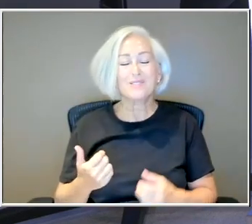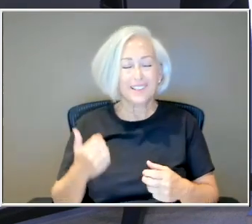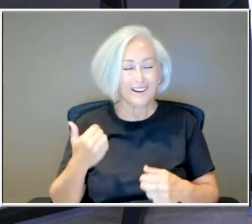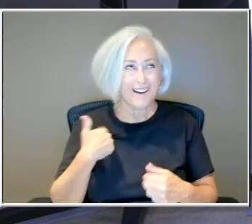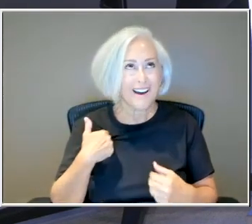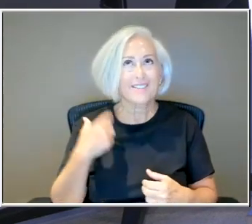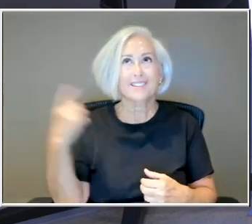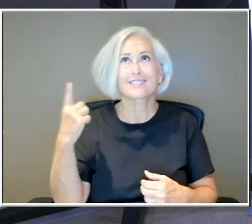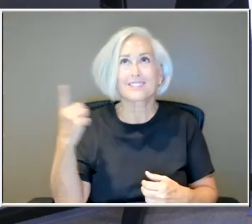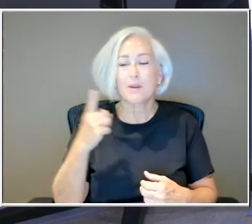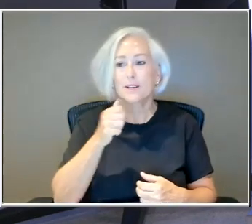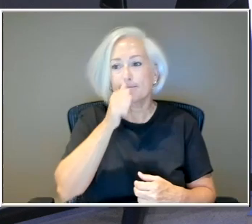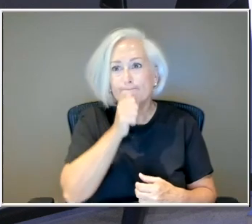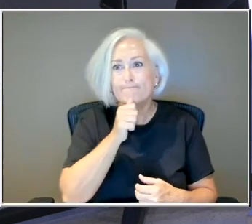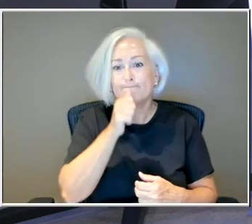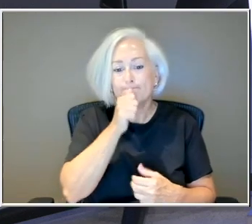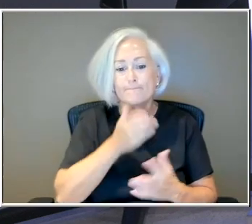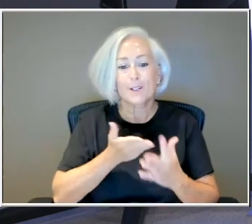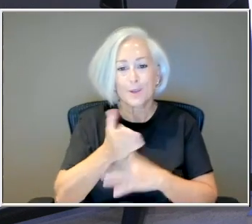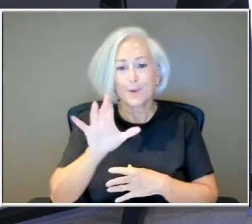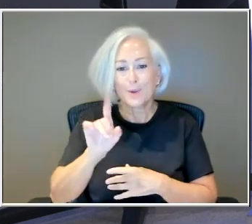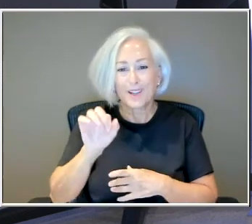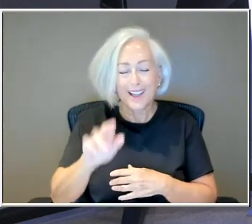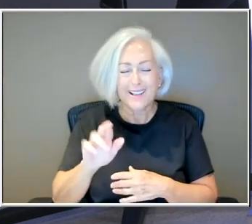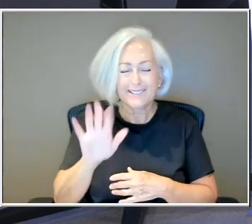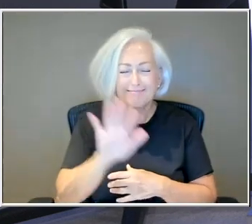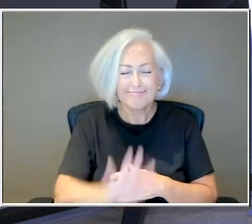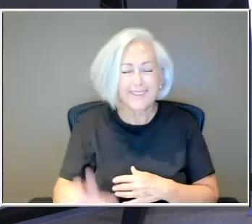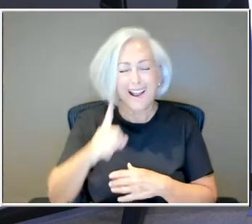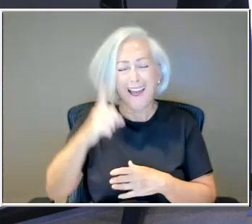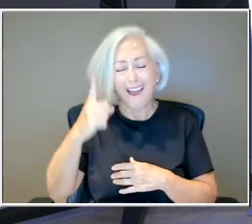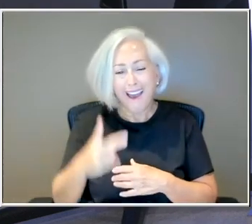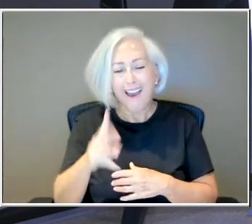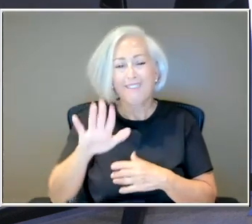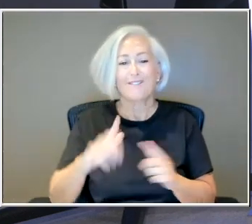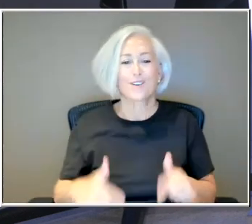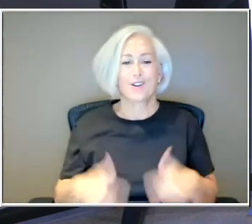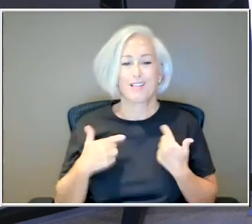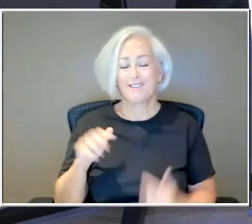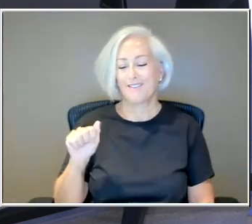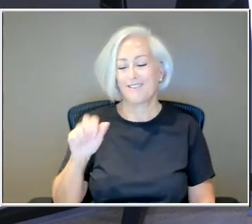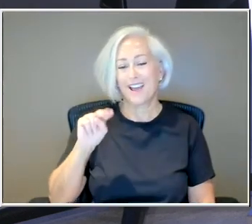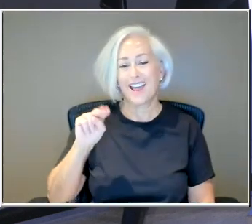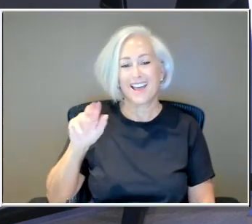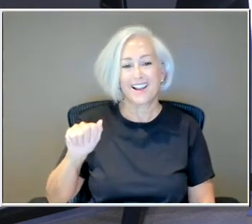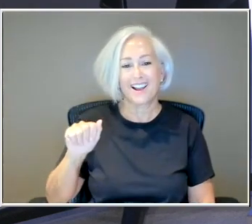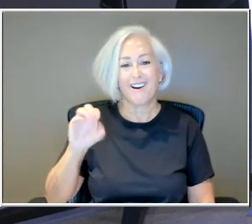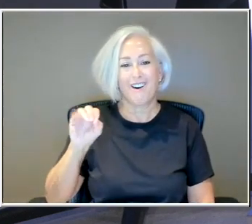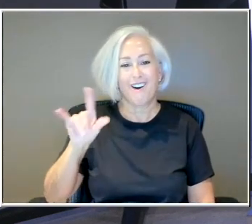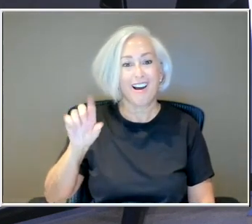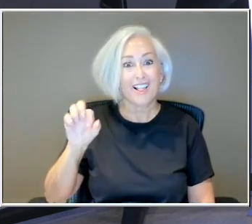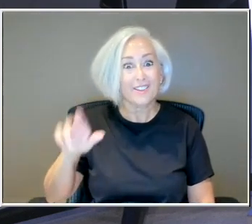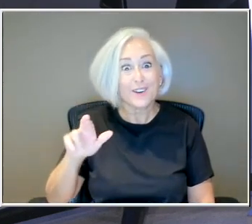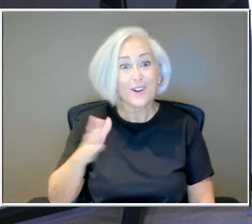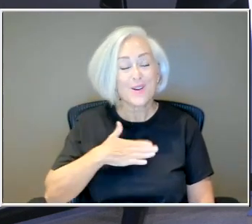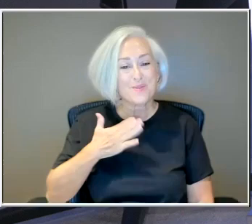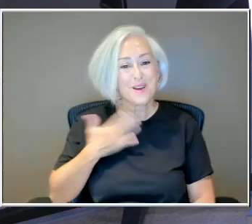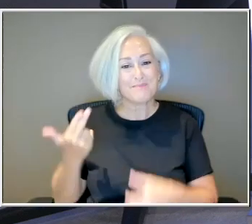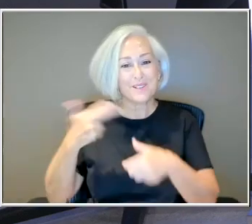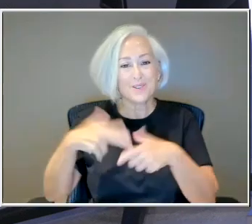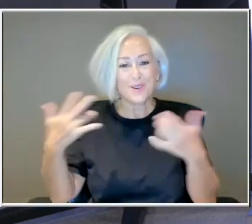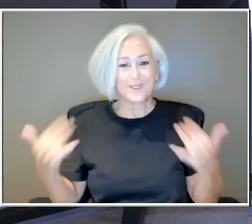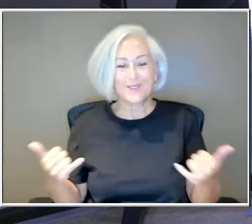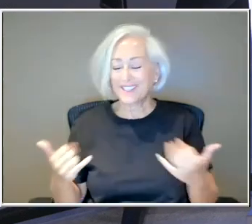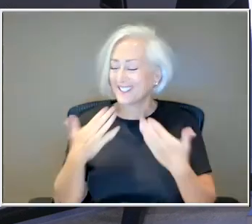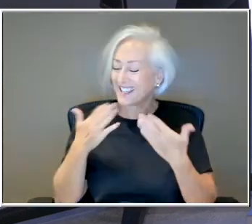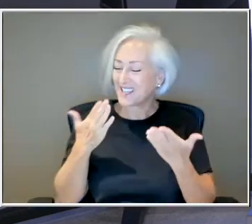dealing with cancer almost half her life, Anna Oliver, and we are so glad to have you here with us today Thank you for at the having table. me, Jessica. Thank